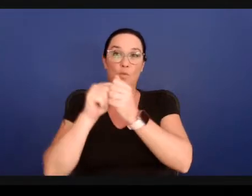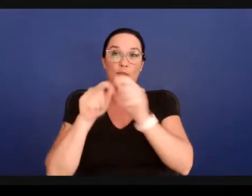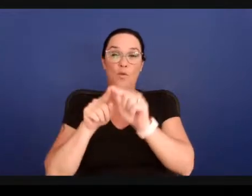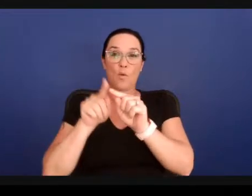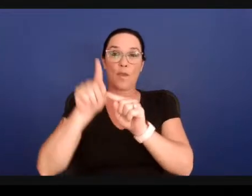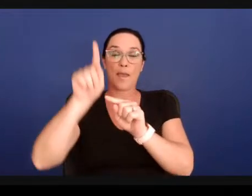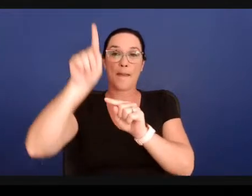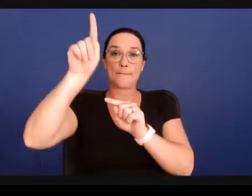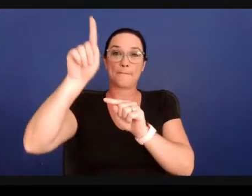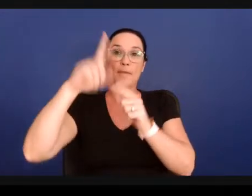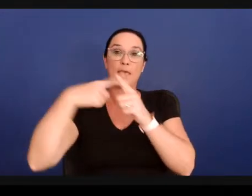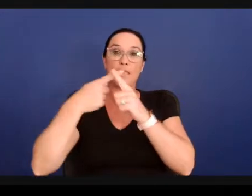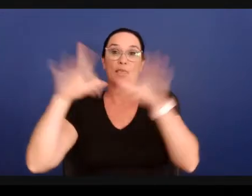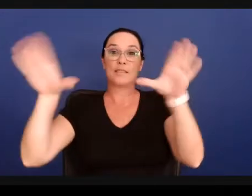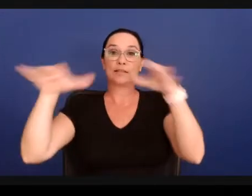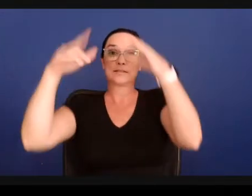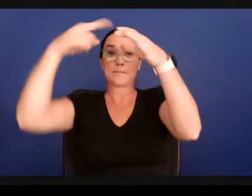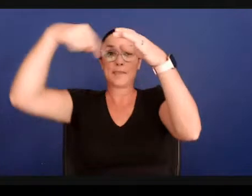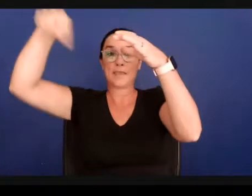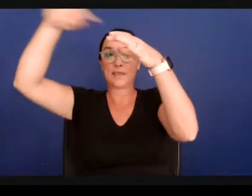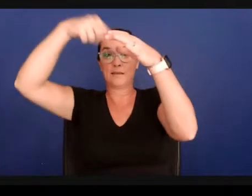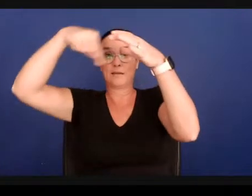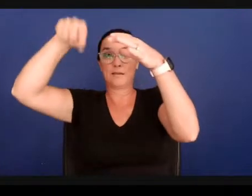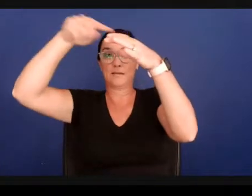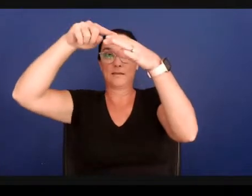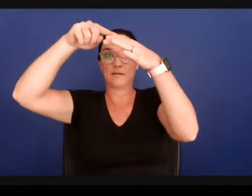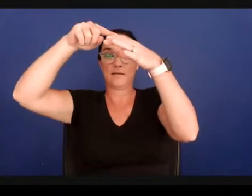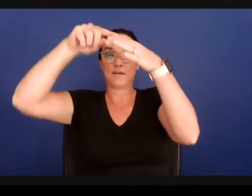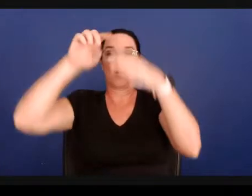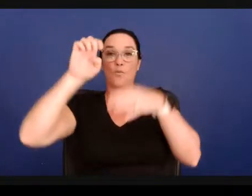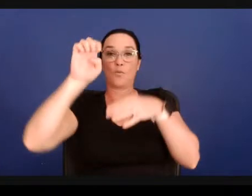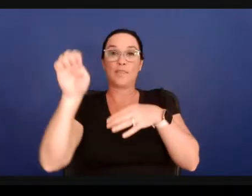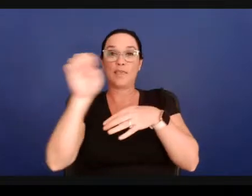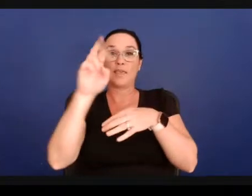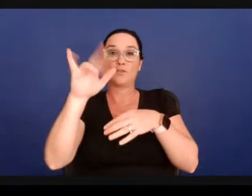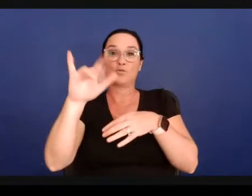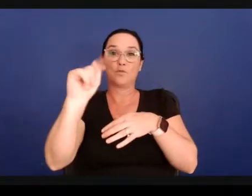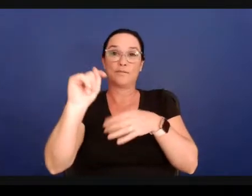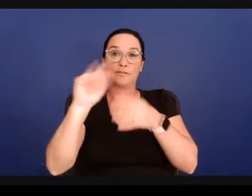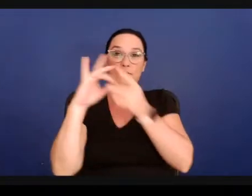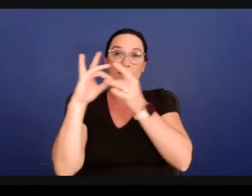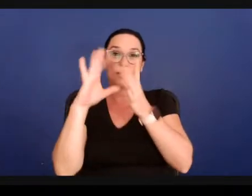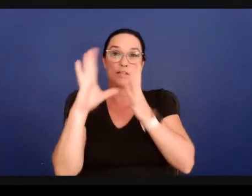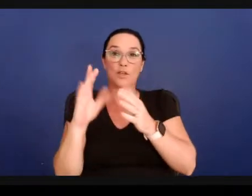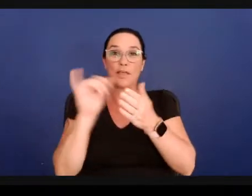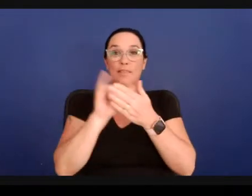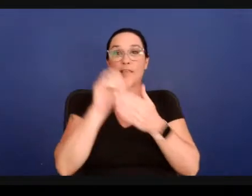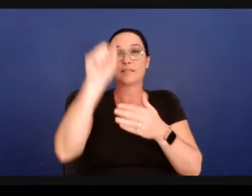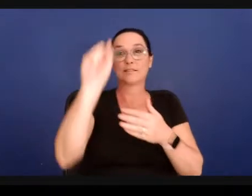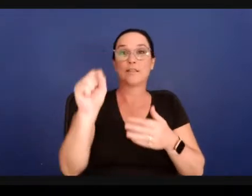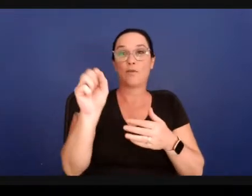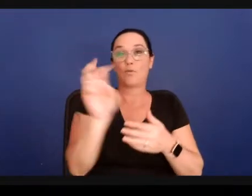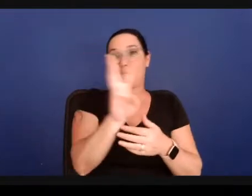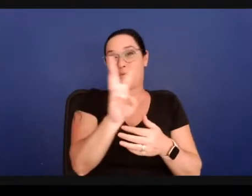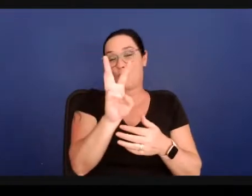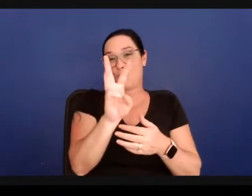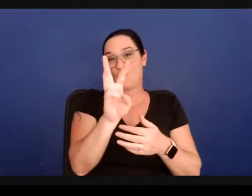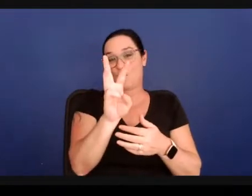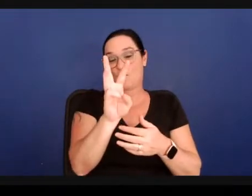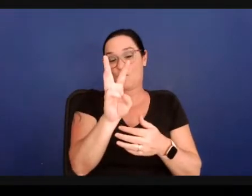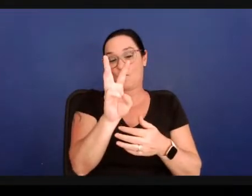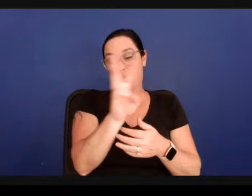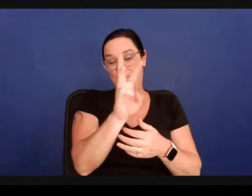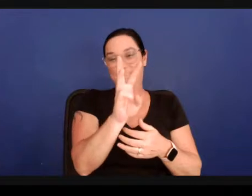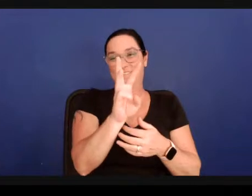is that summit area with that East Rift connector. This would be the Southwest Rift area. And this would